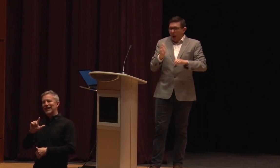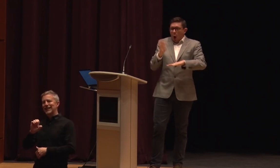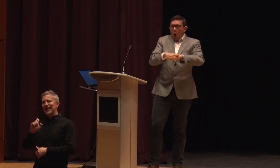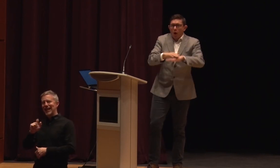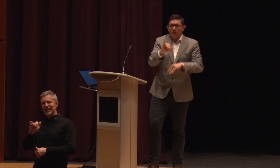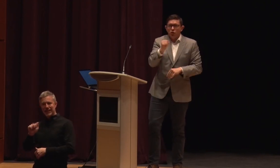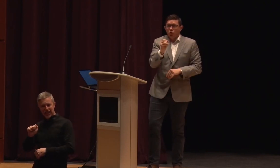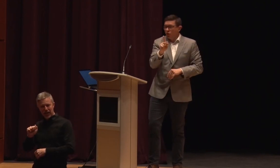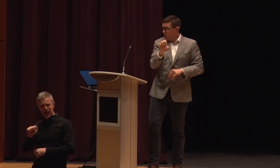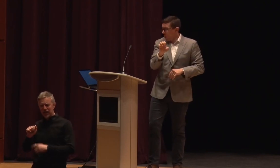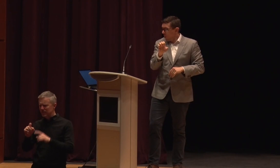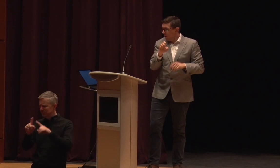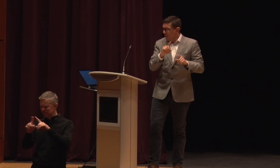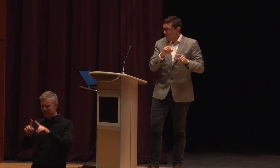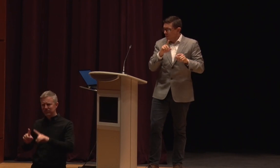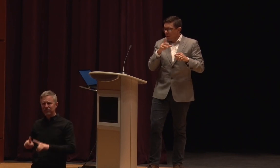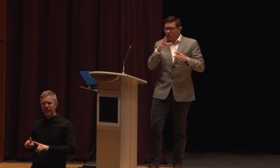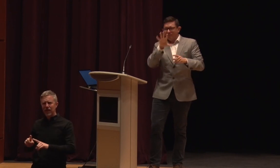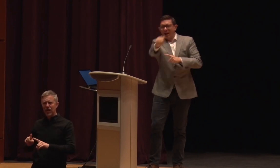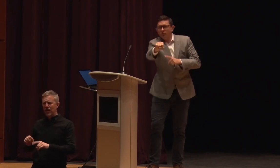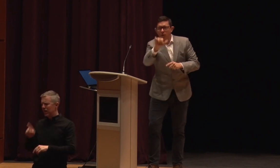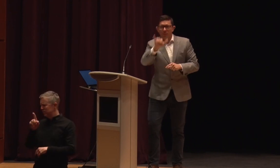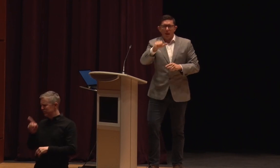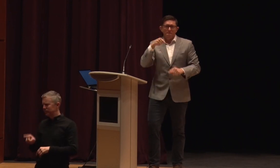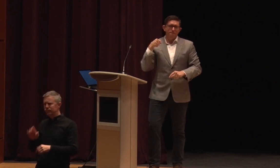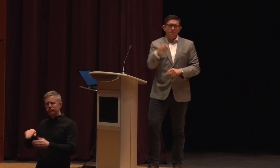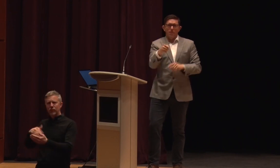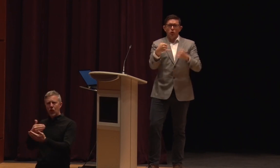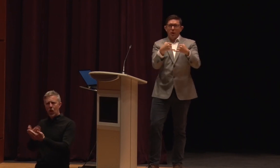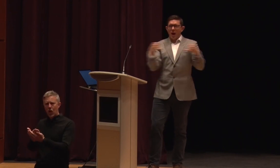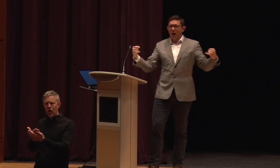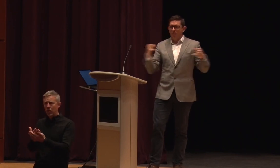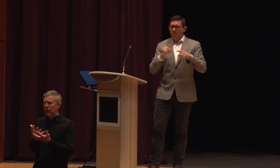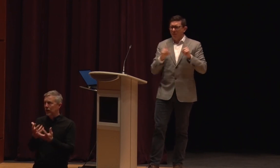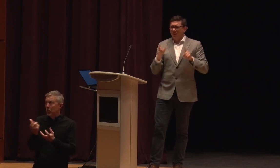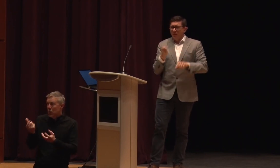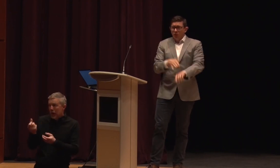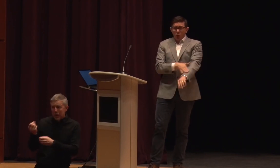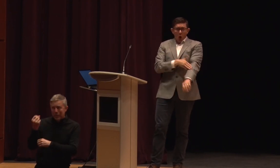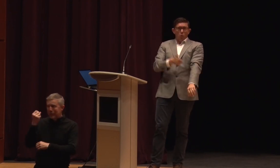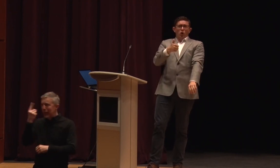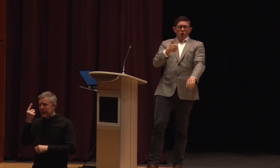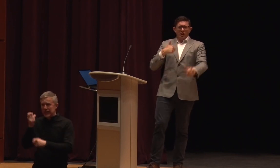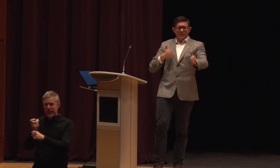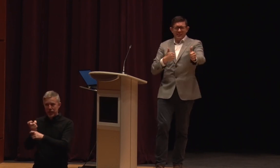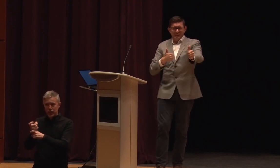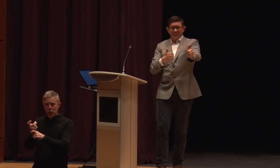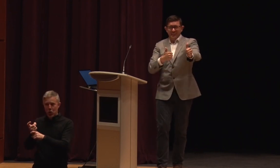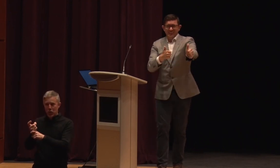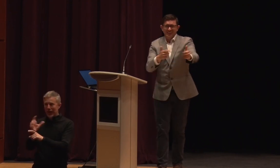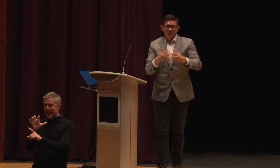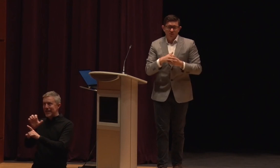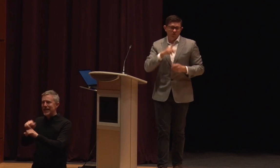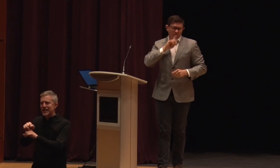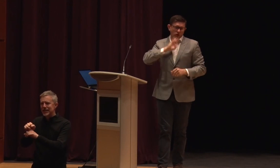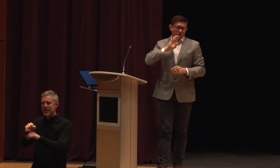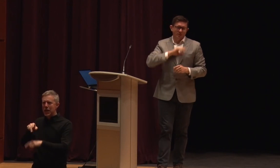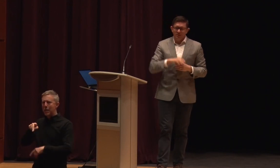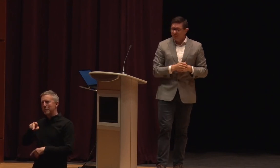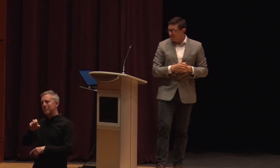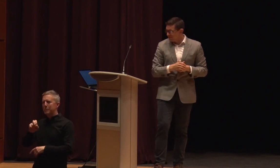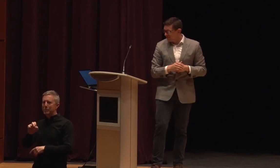We all are trying to get in on the joke and catch that punchline, but we're a little bit